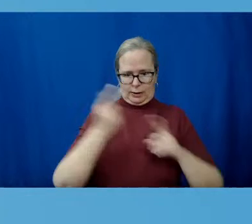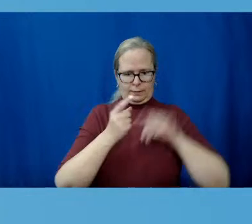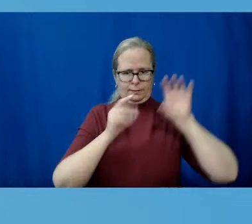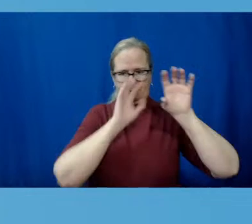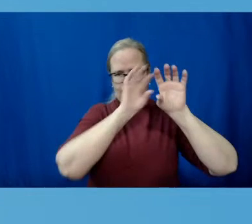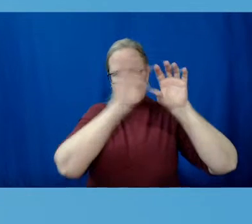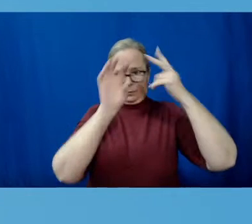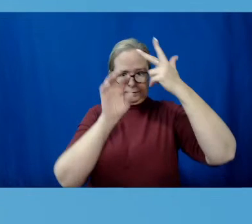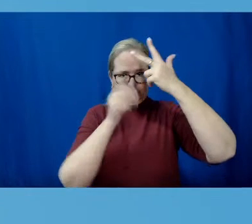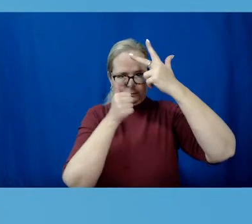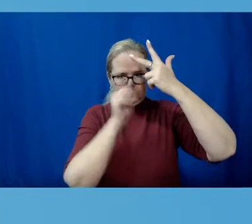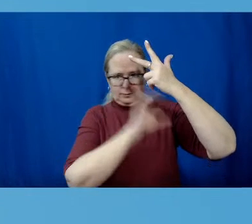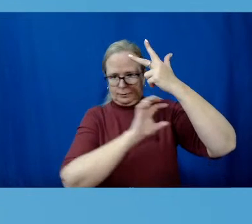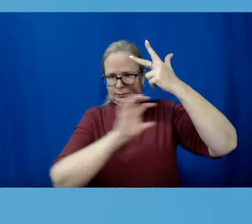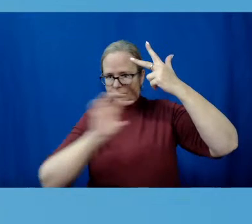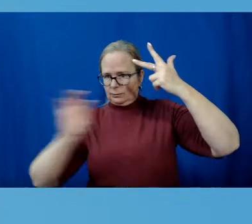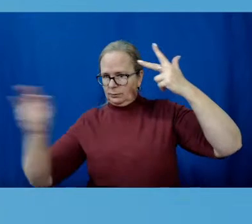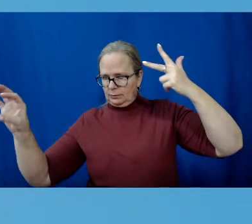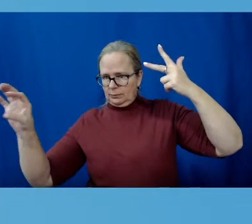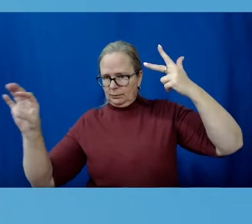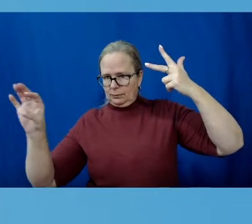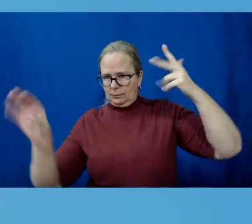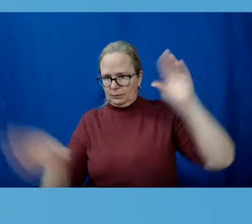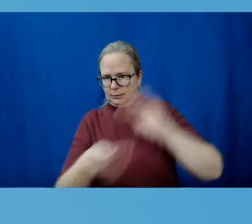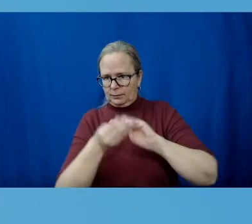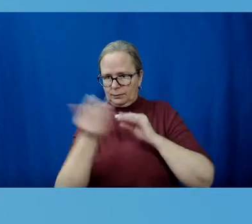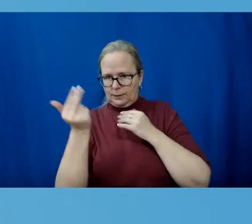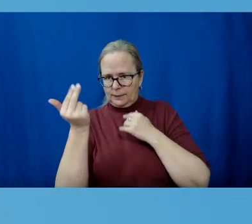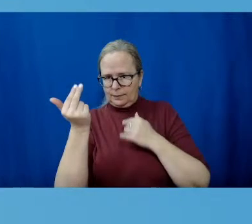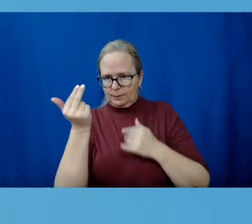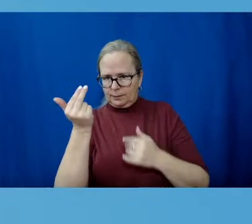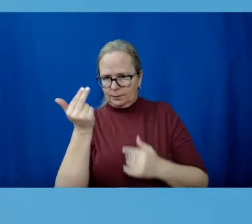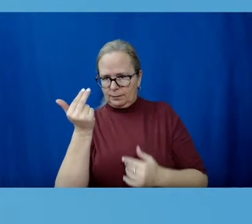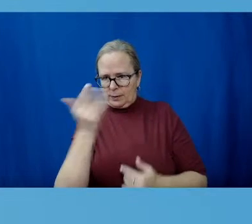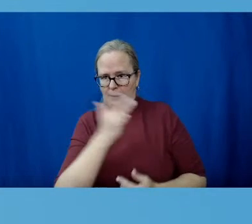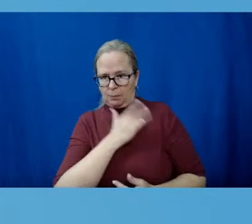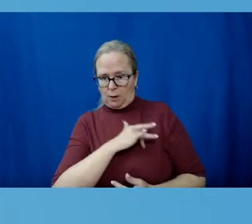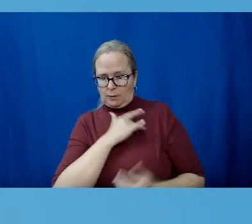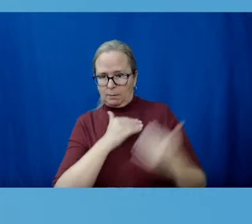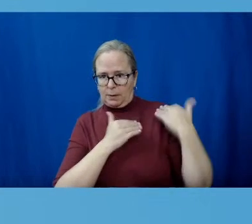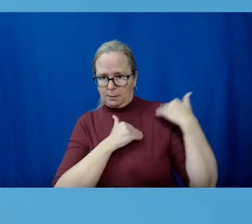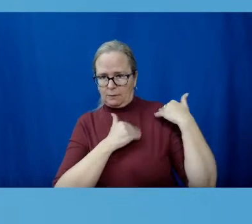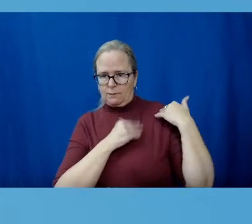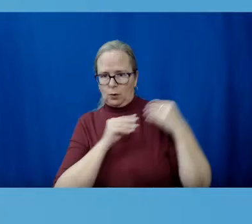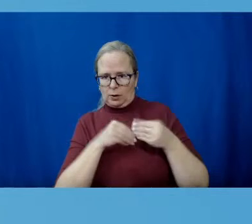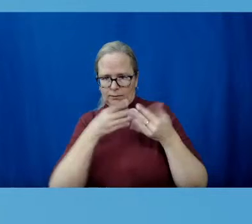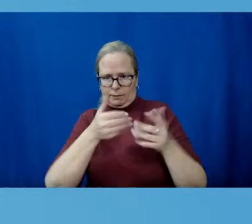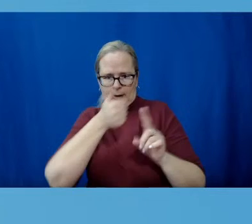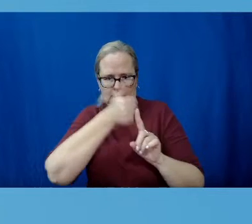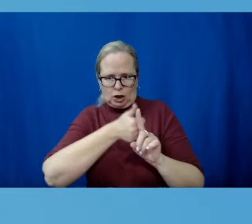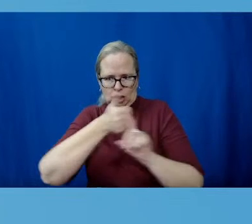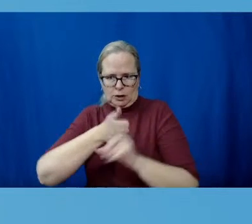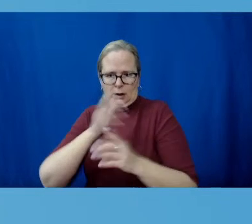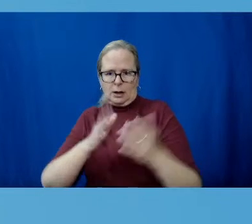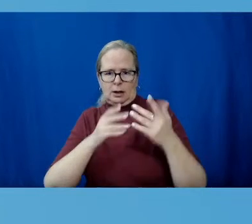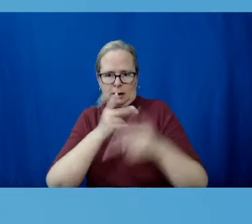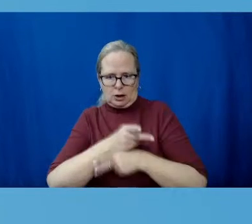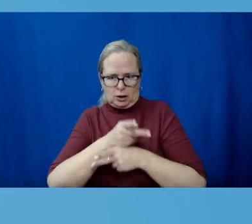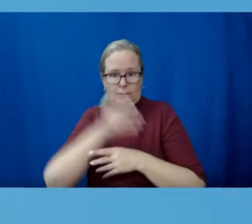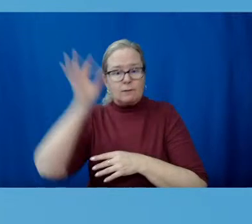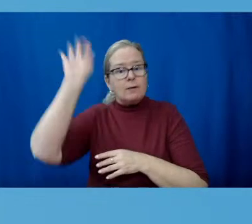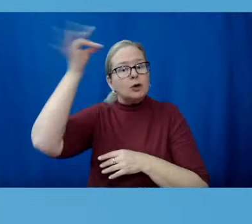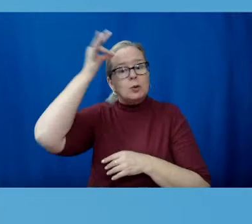their own way. The federal government is responsible, like, for the armed forces, healthcare and armed forces and First Nations. When it comes to actually delivery of